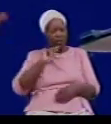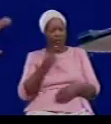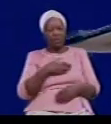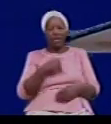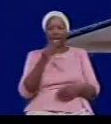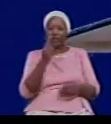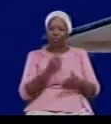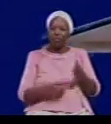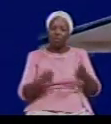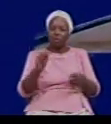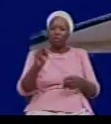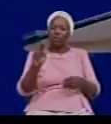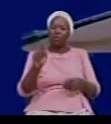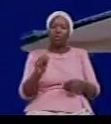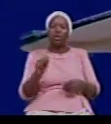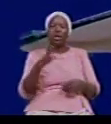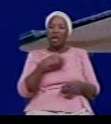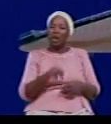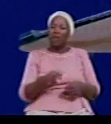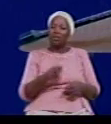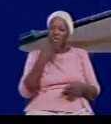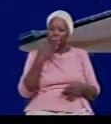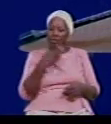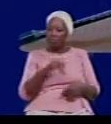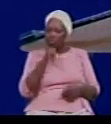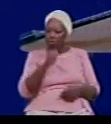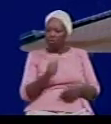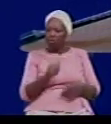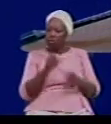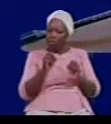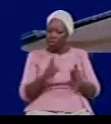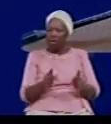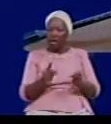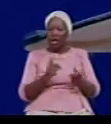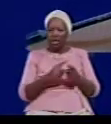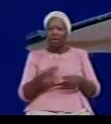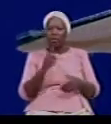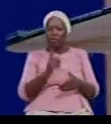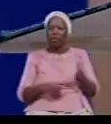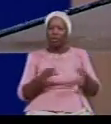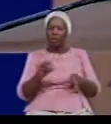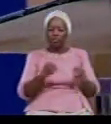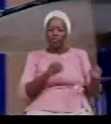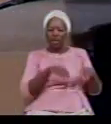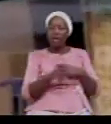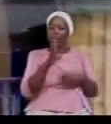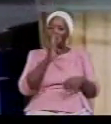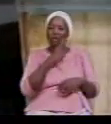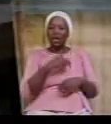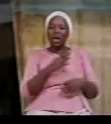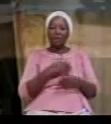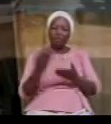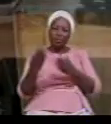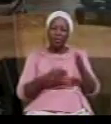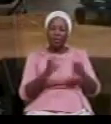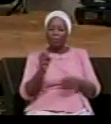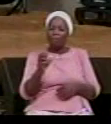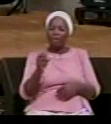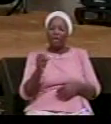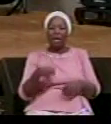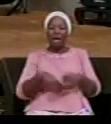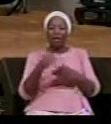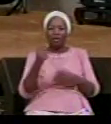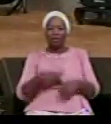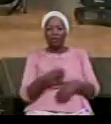what nuts they can even soak in water and make milk out of them. We're looking at three things here. Number one,